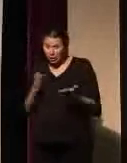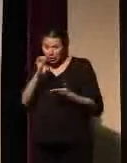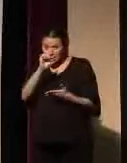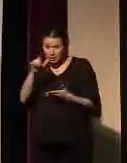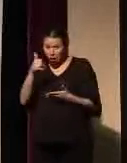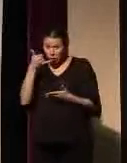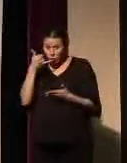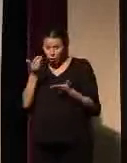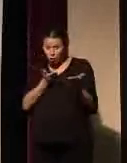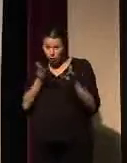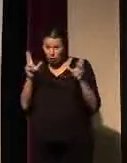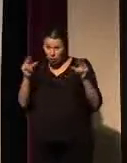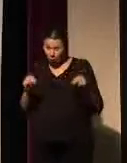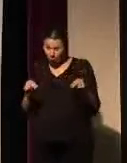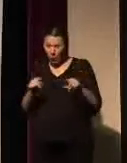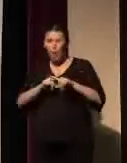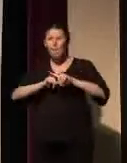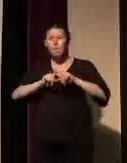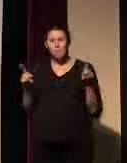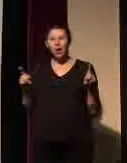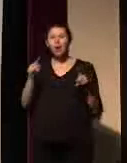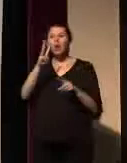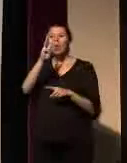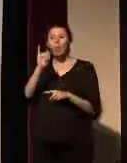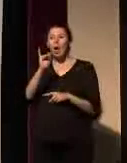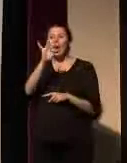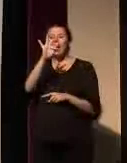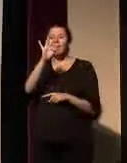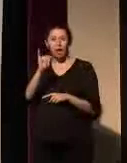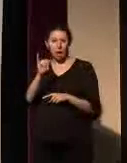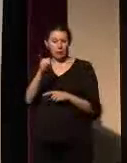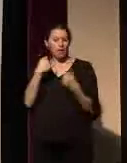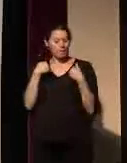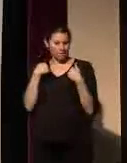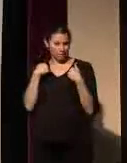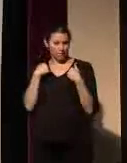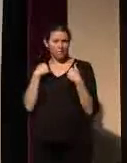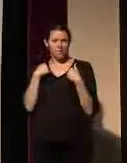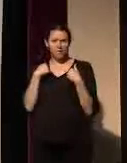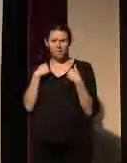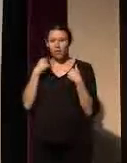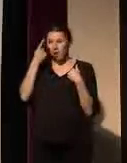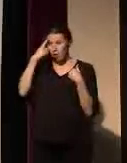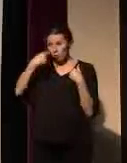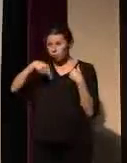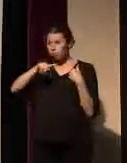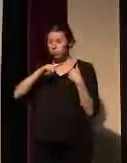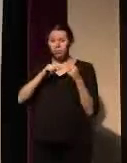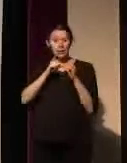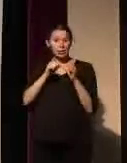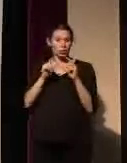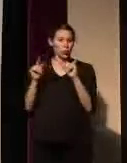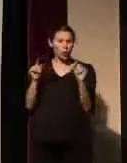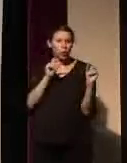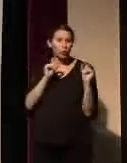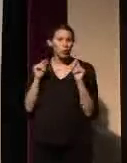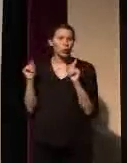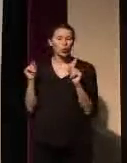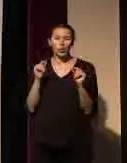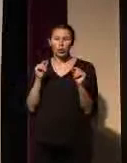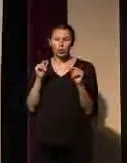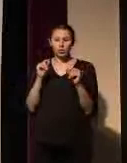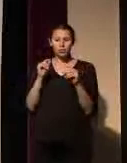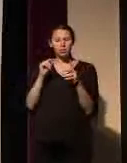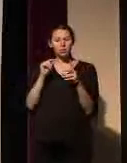auditorium, but there is access to our Wi-Fi. And for those who continue in Twitter chats or engage in